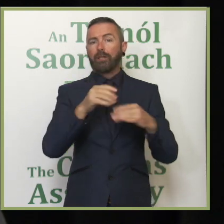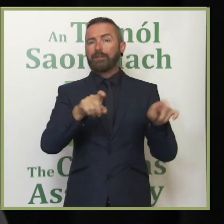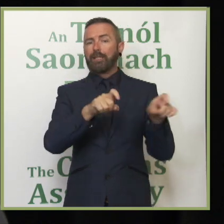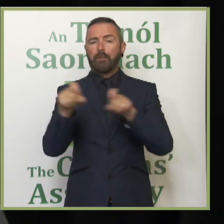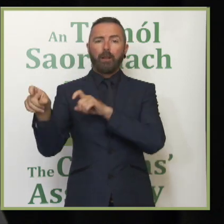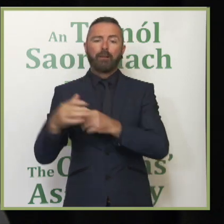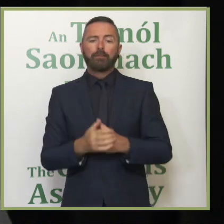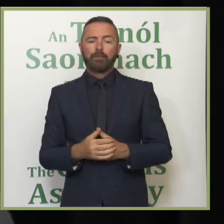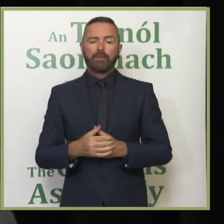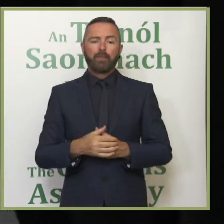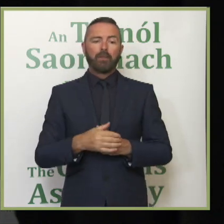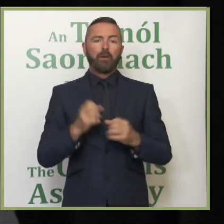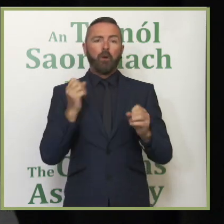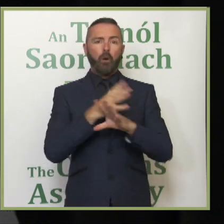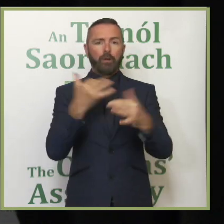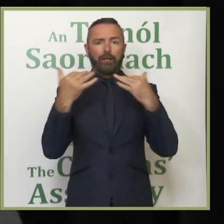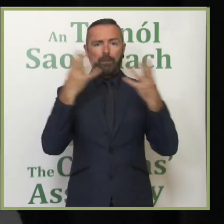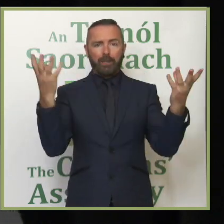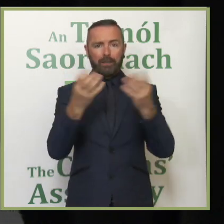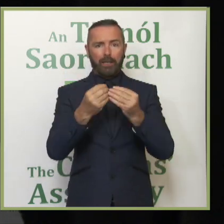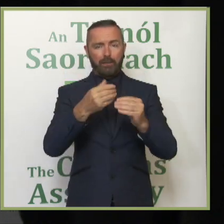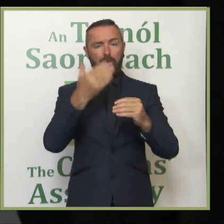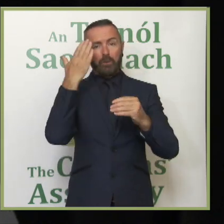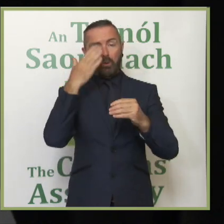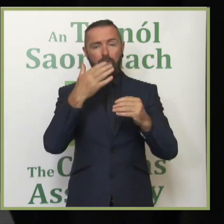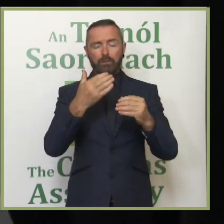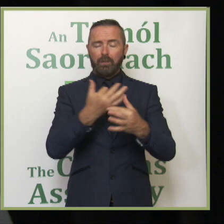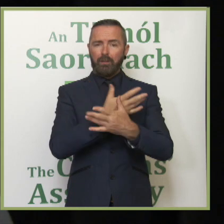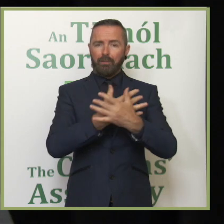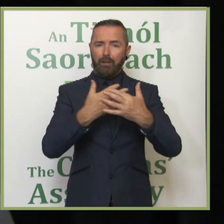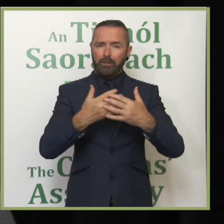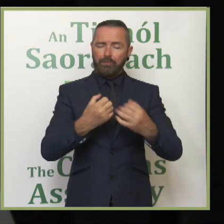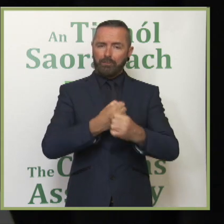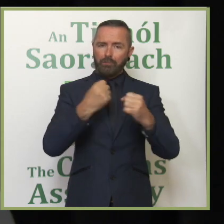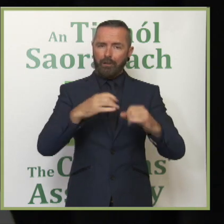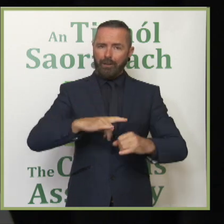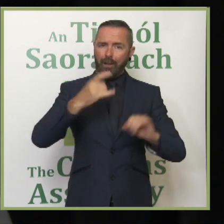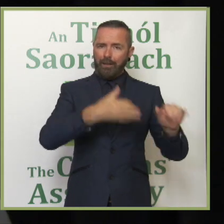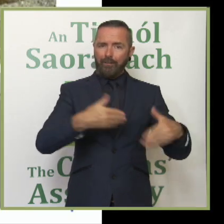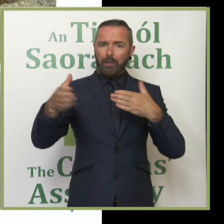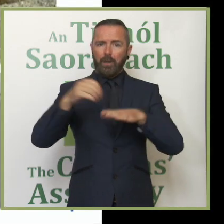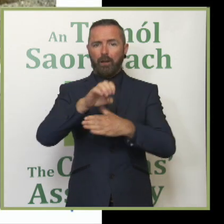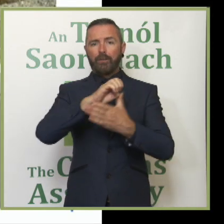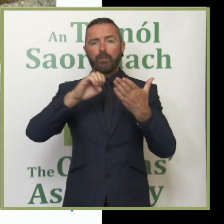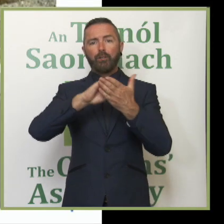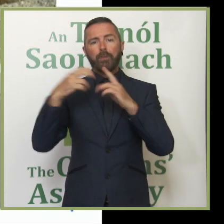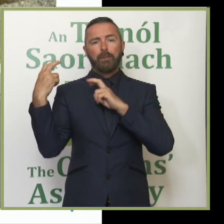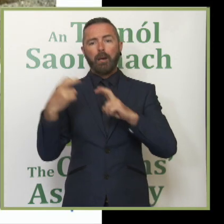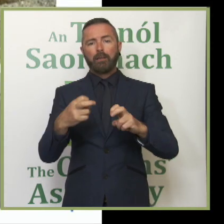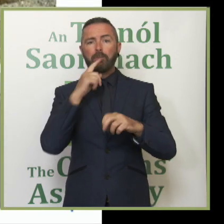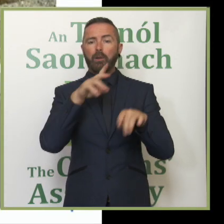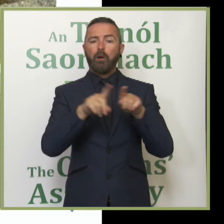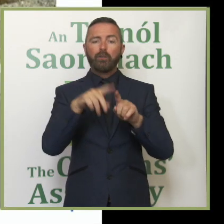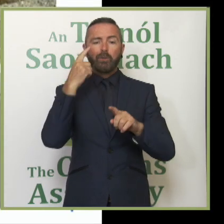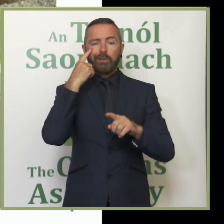stable. All of this together indicates high availability of cocaine on the European market, And with this, we're also seeing increased